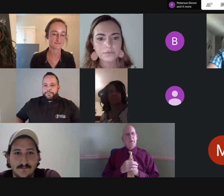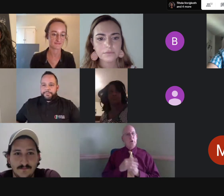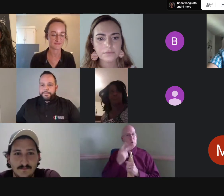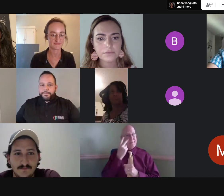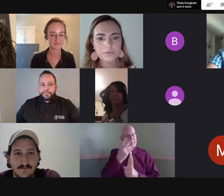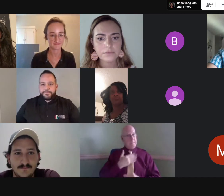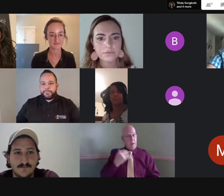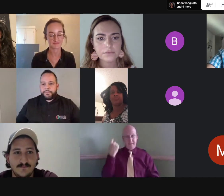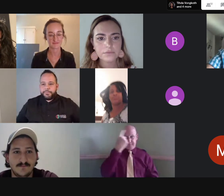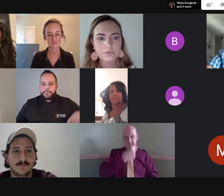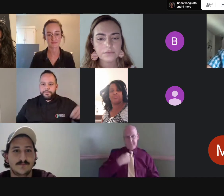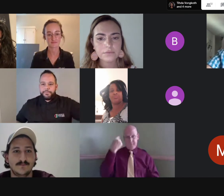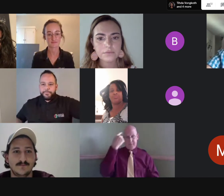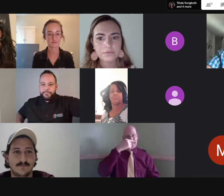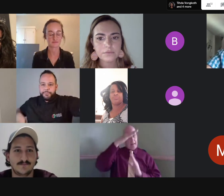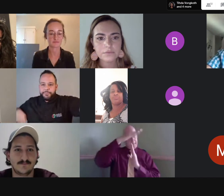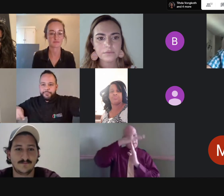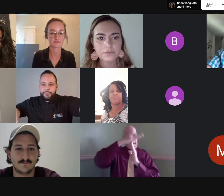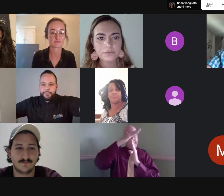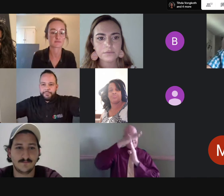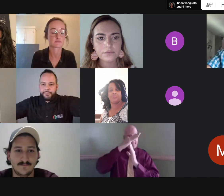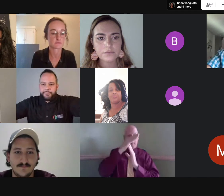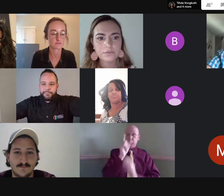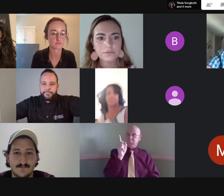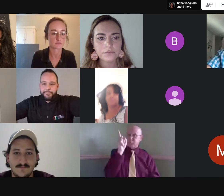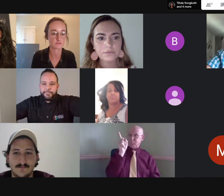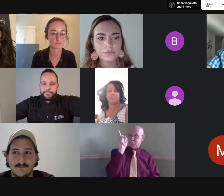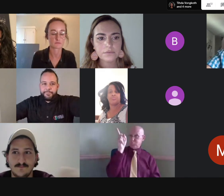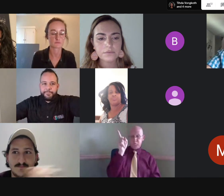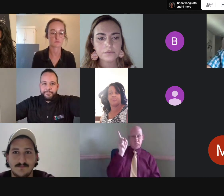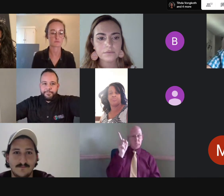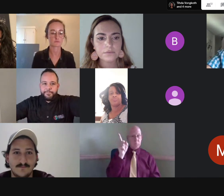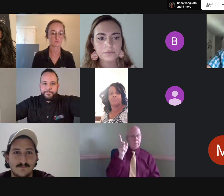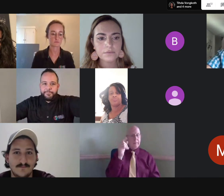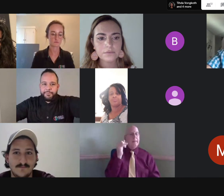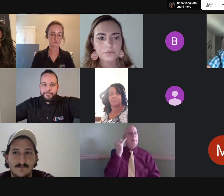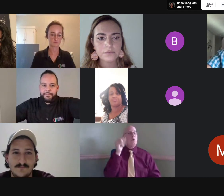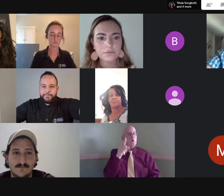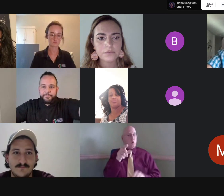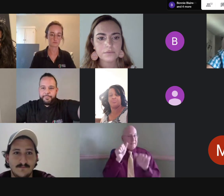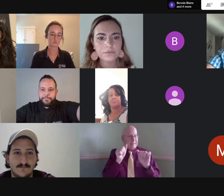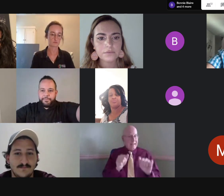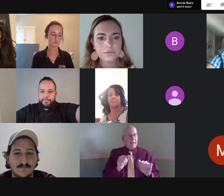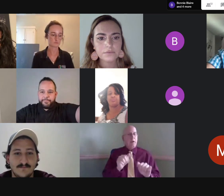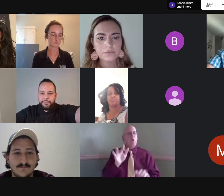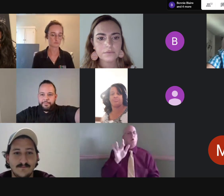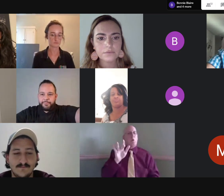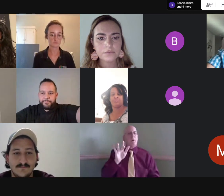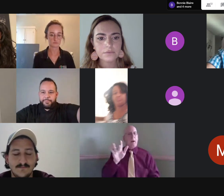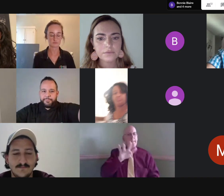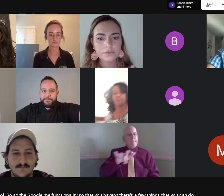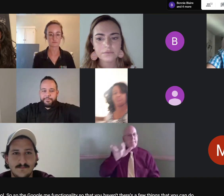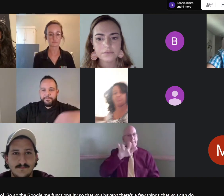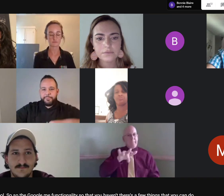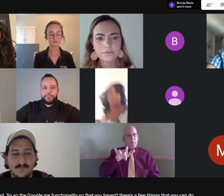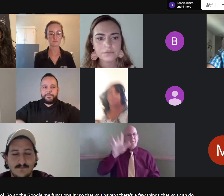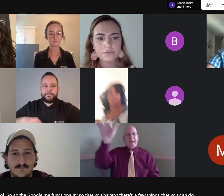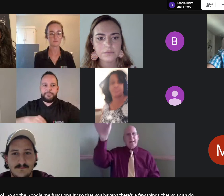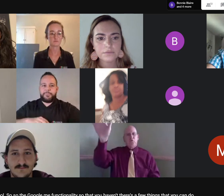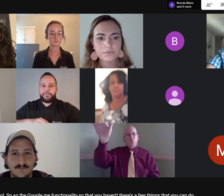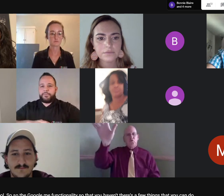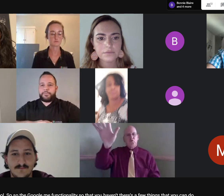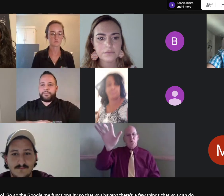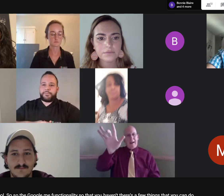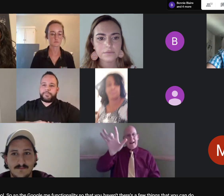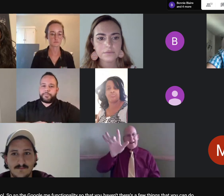my face at the top of your screen. And so what you want to do is take your mouse and drag it all the way to